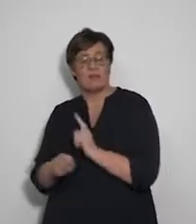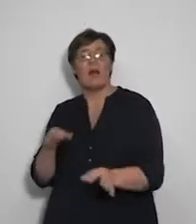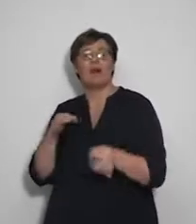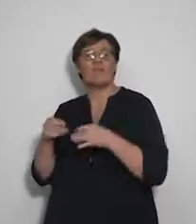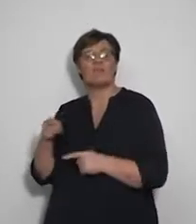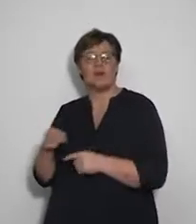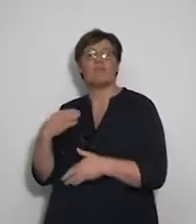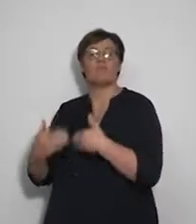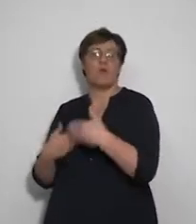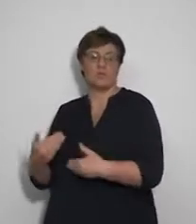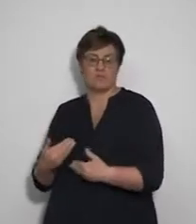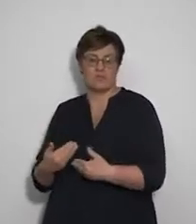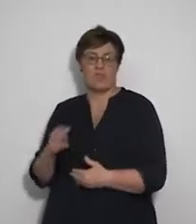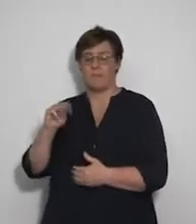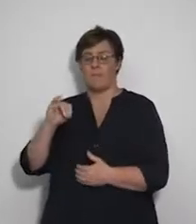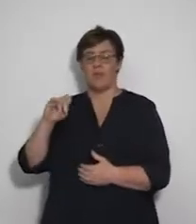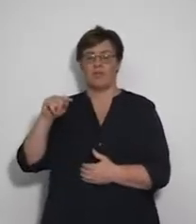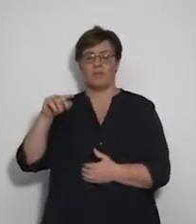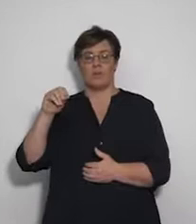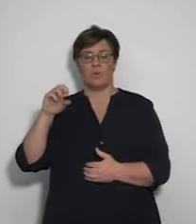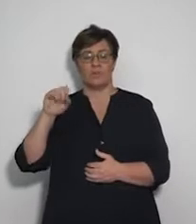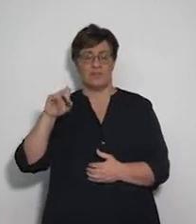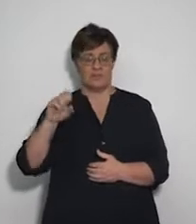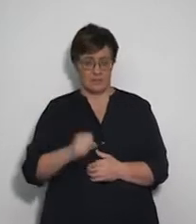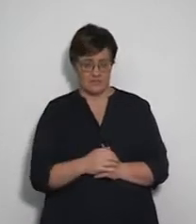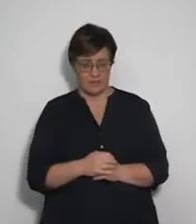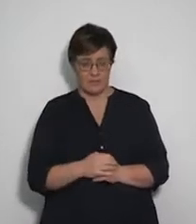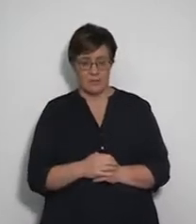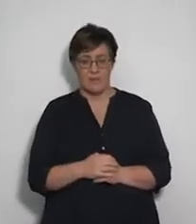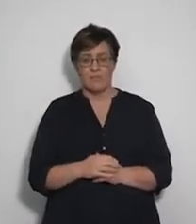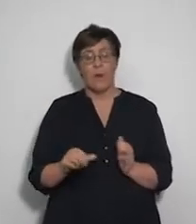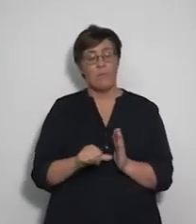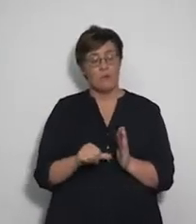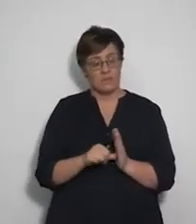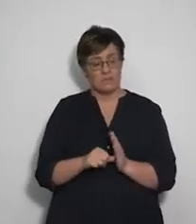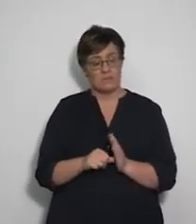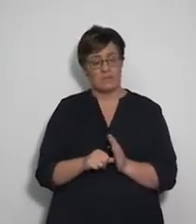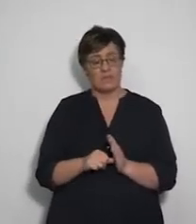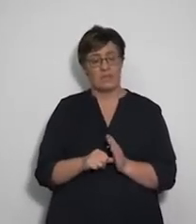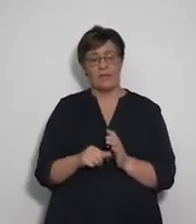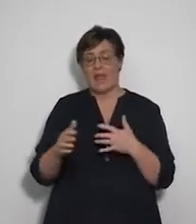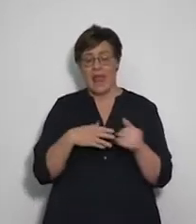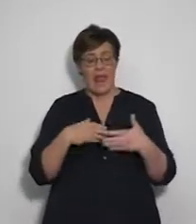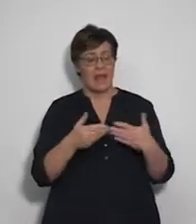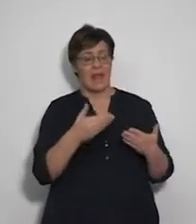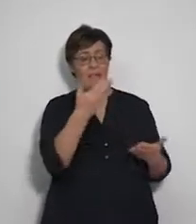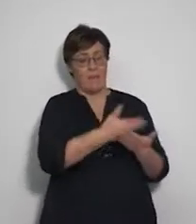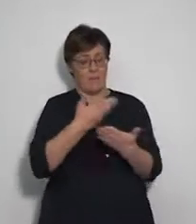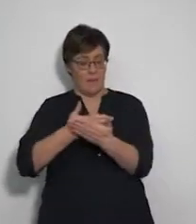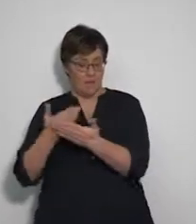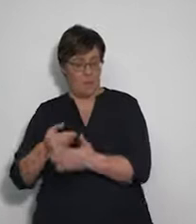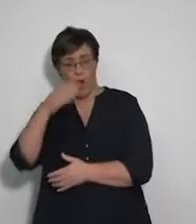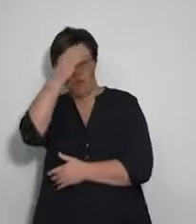the significance of the process of mitosis. So guys, it's important that we recognize that in any of your papers that